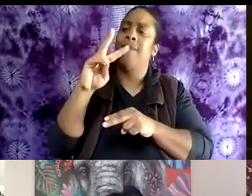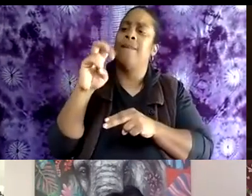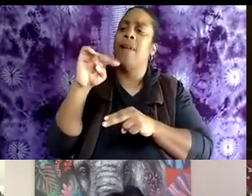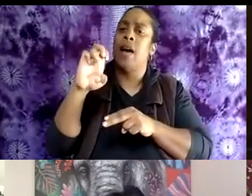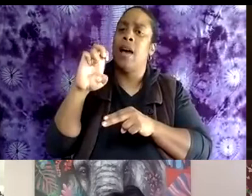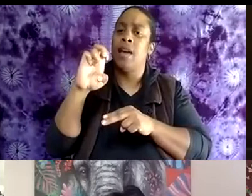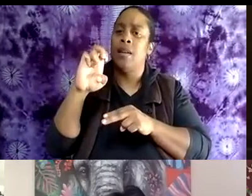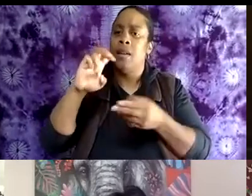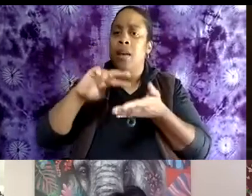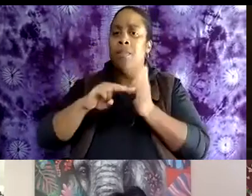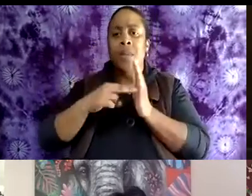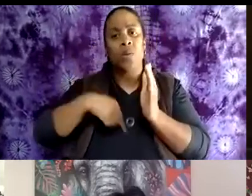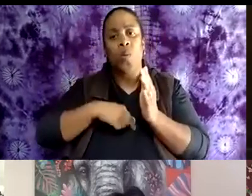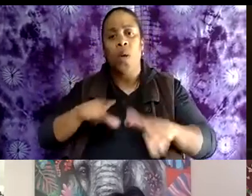where